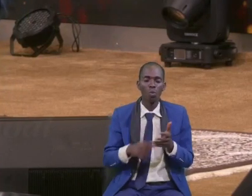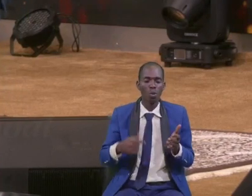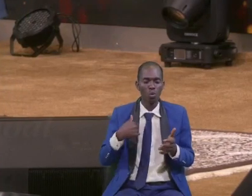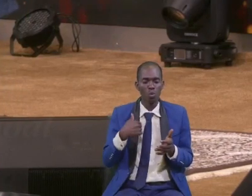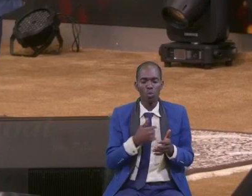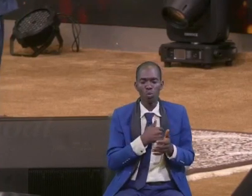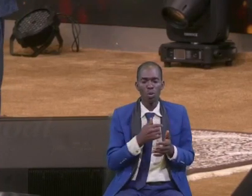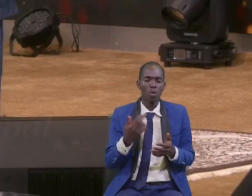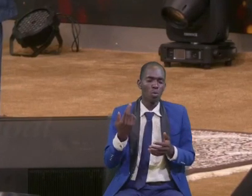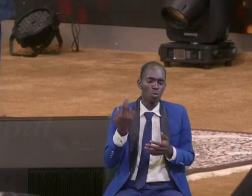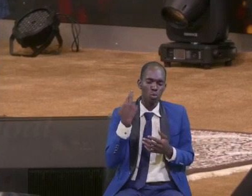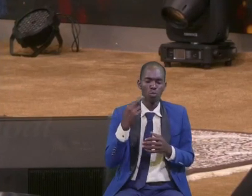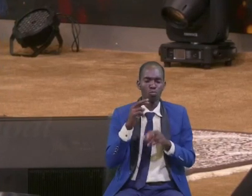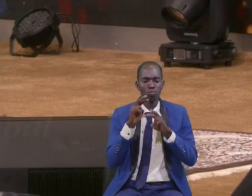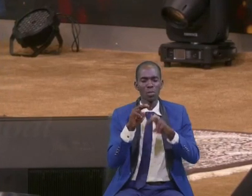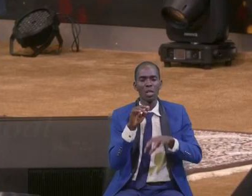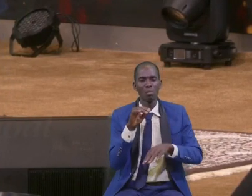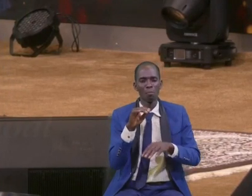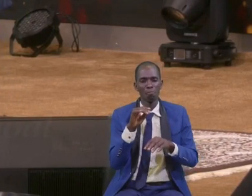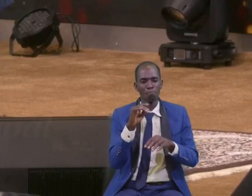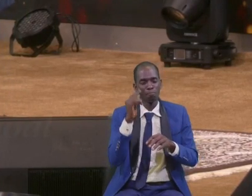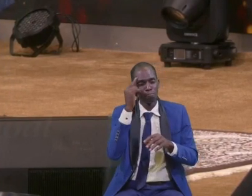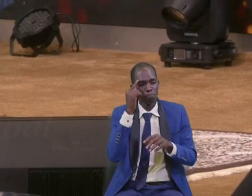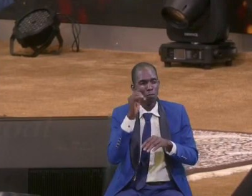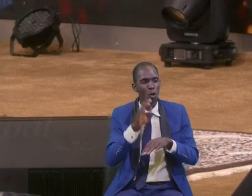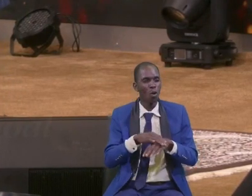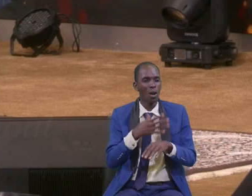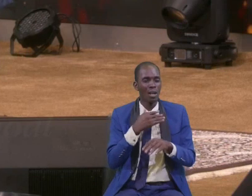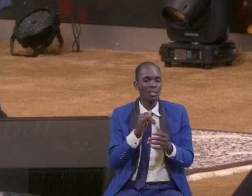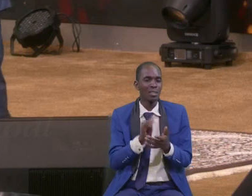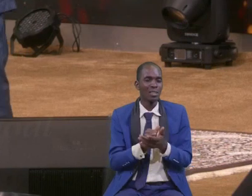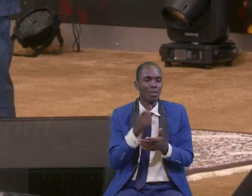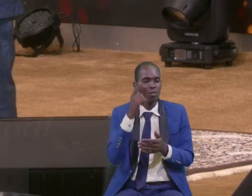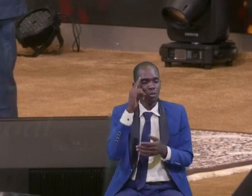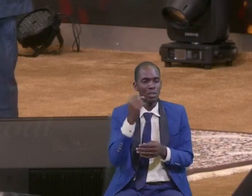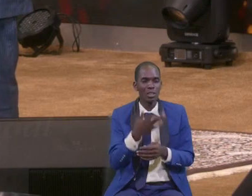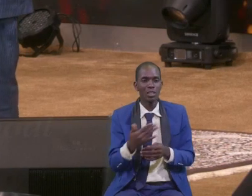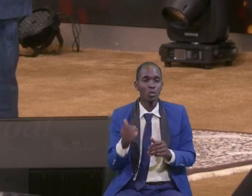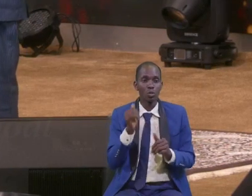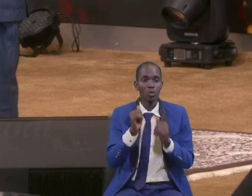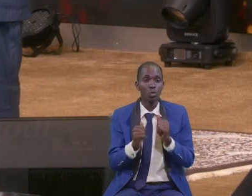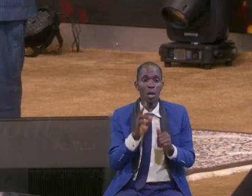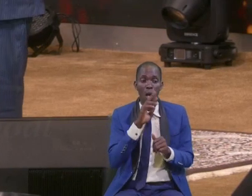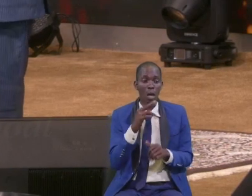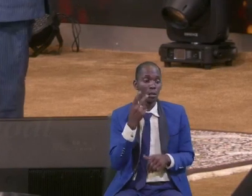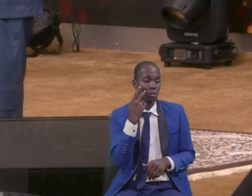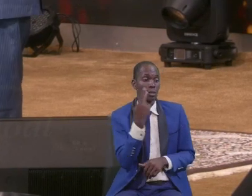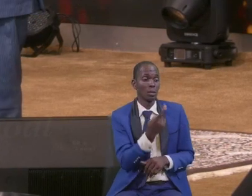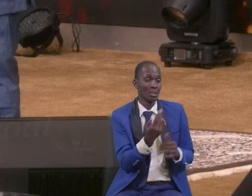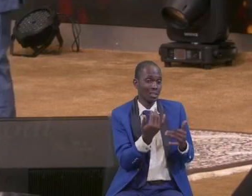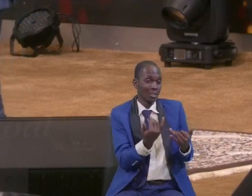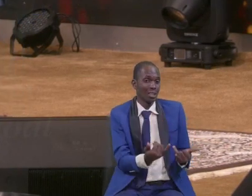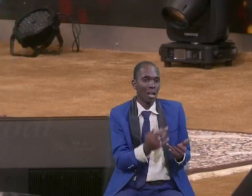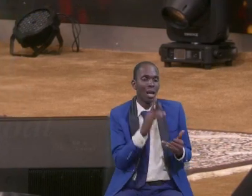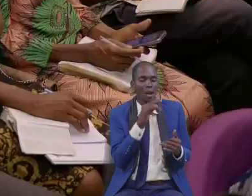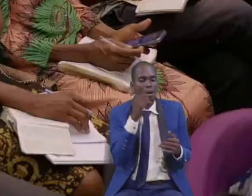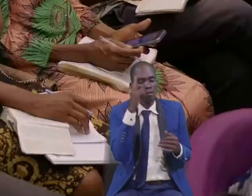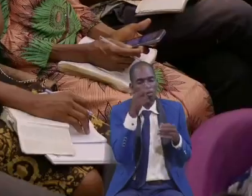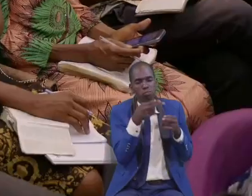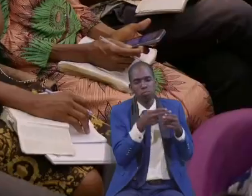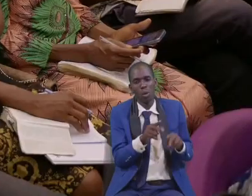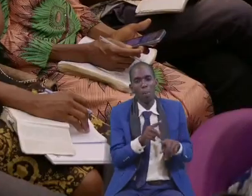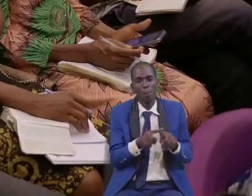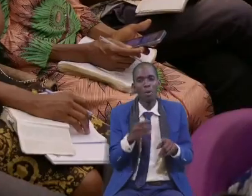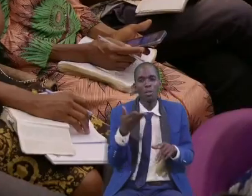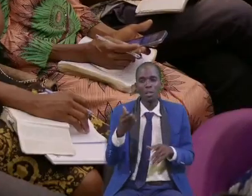we're looking at. And it says, for the things which are seen are temporal, but the things which are